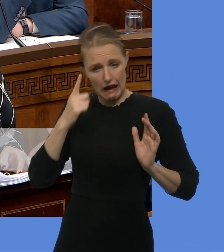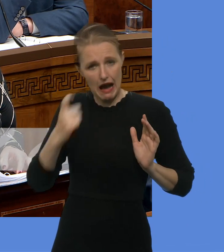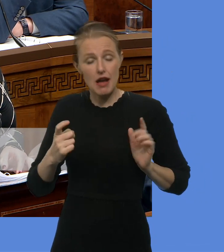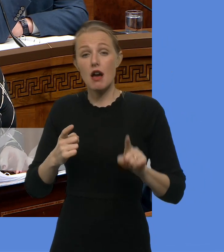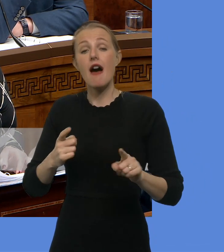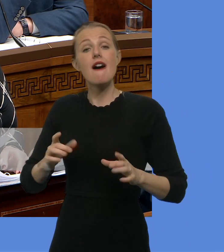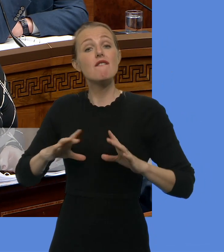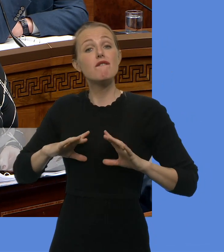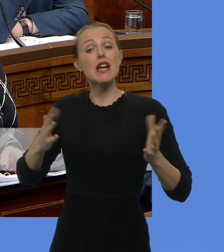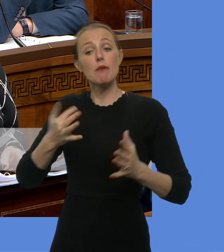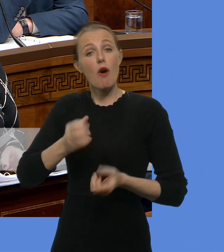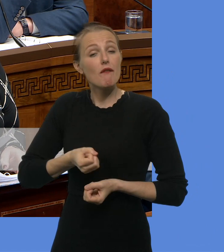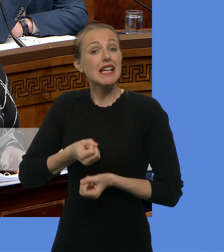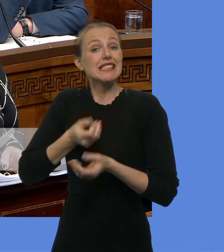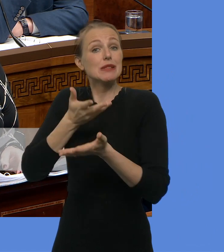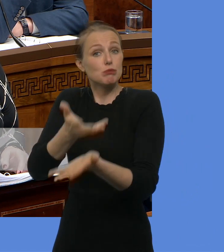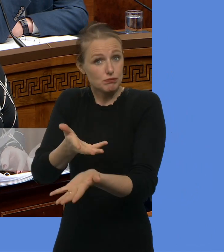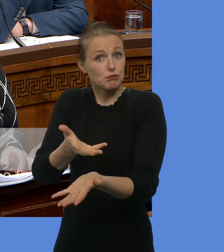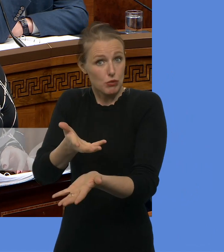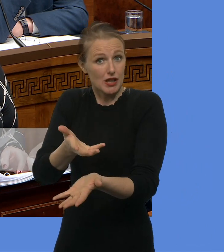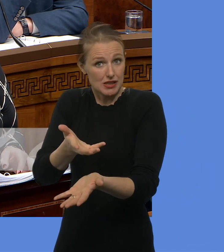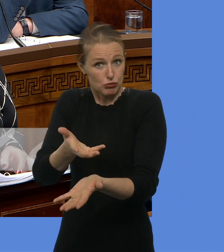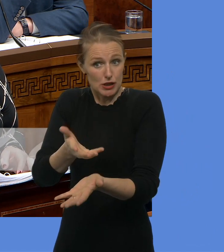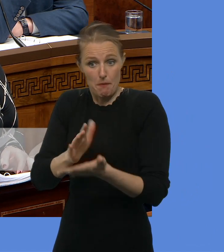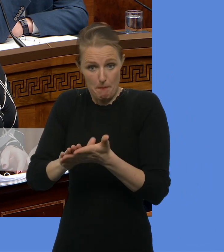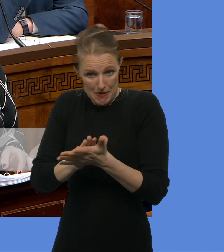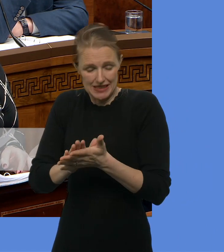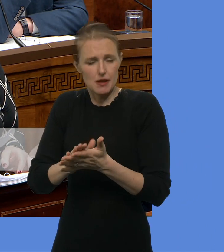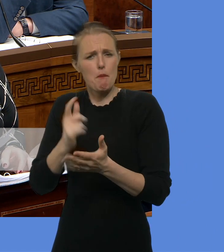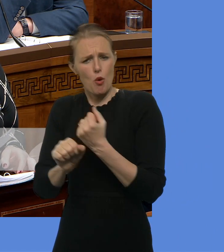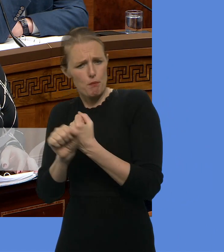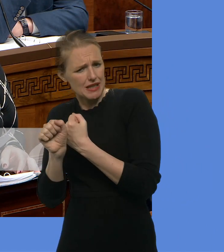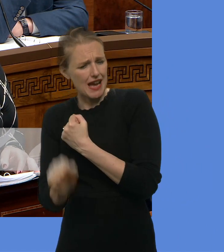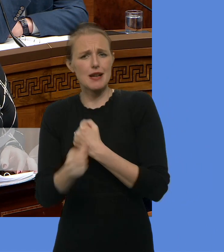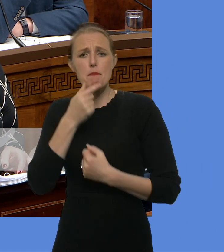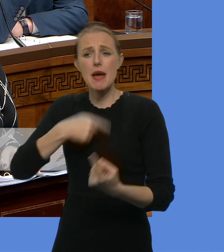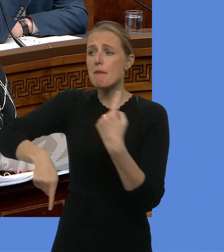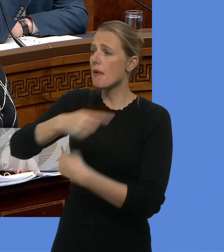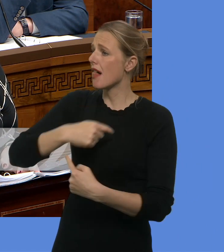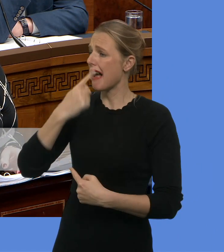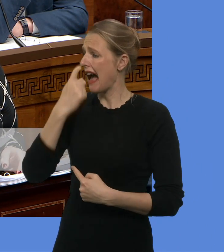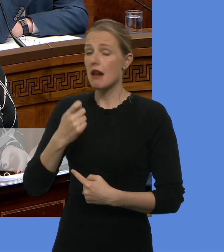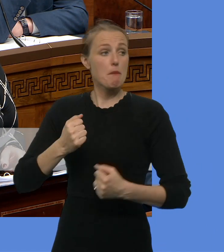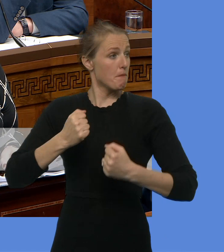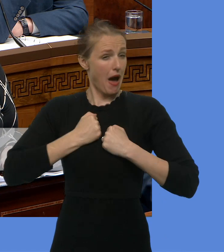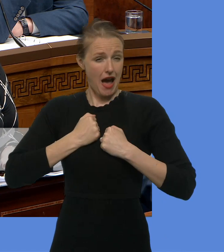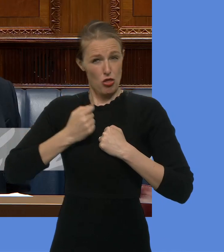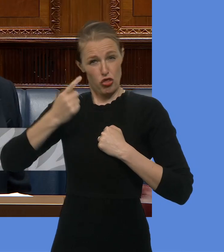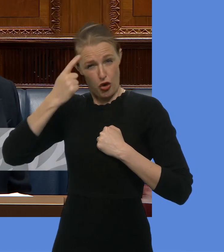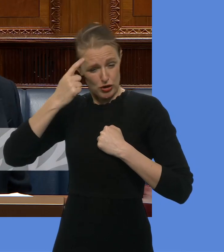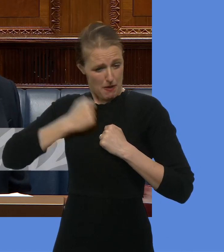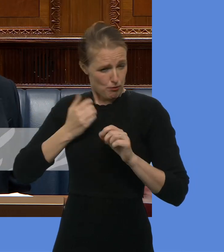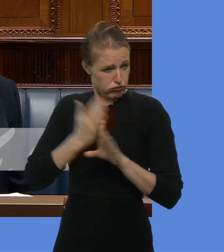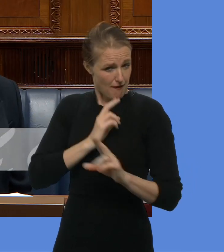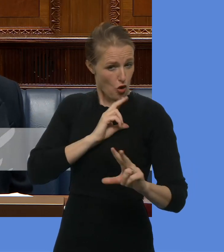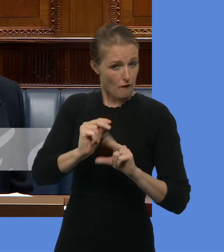expression is to extend the protections for freedom of expression to exist for all private conversations, irrespective of where it